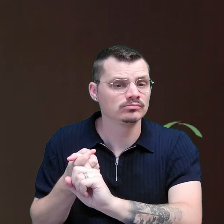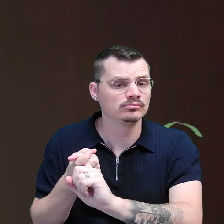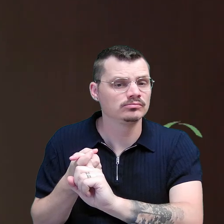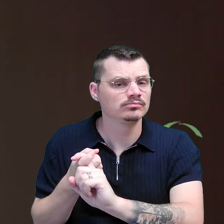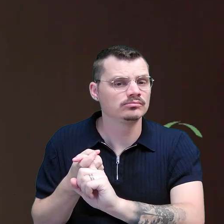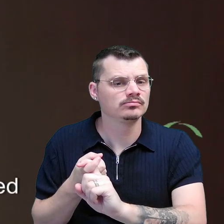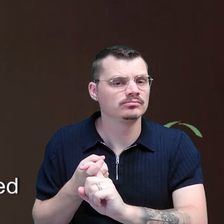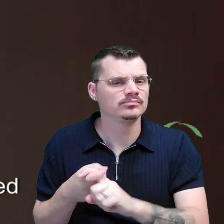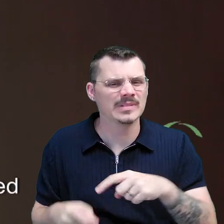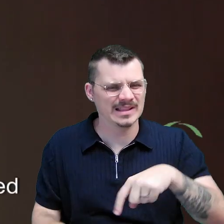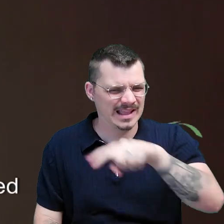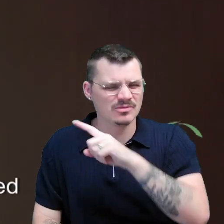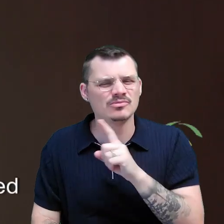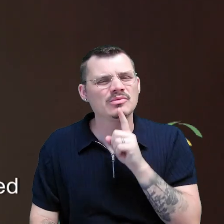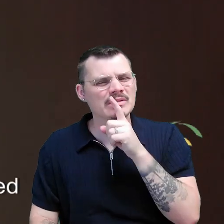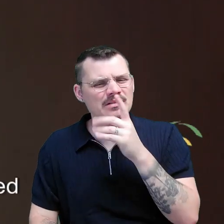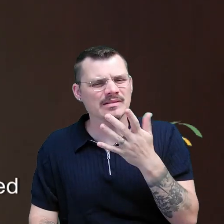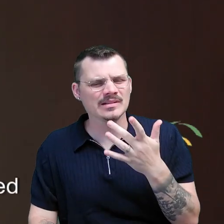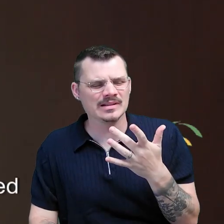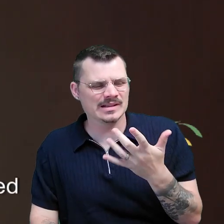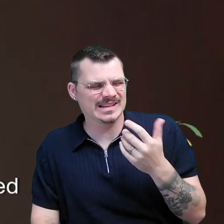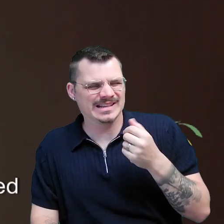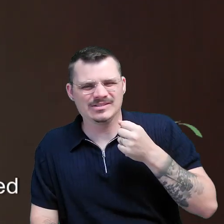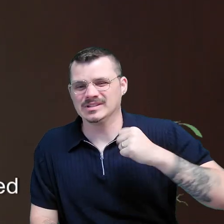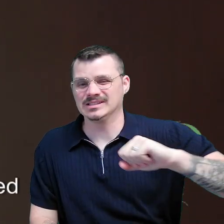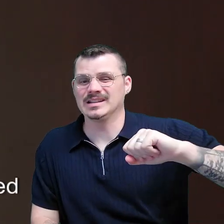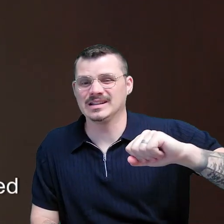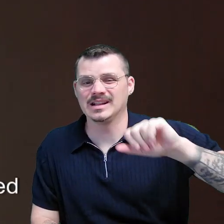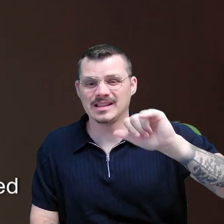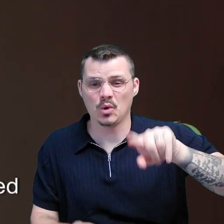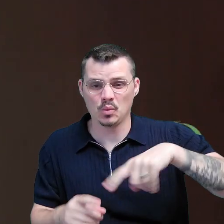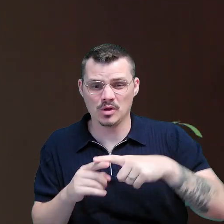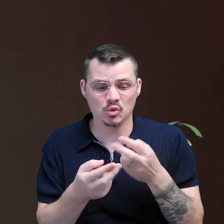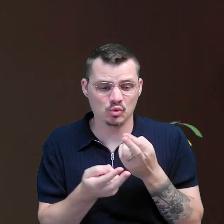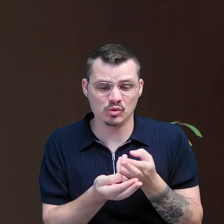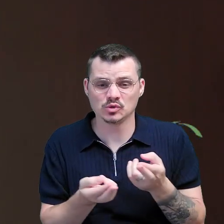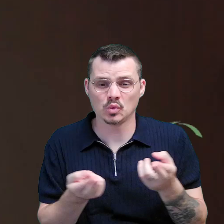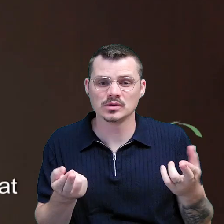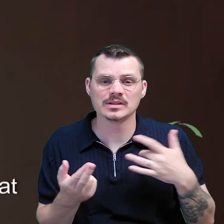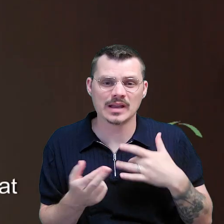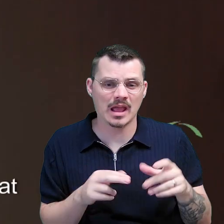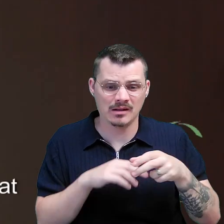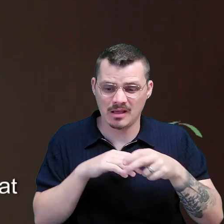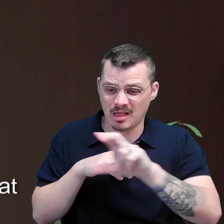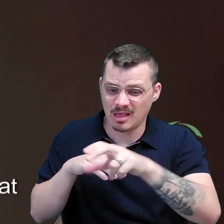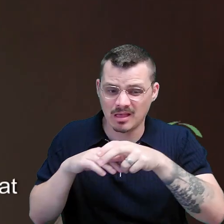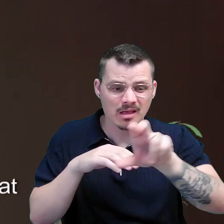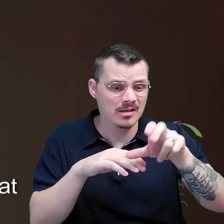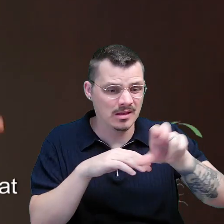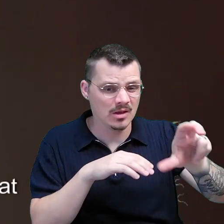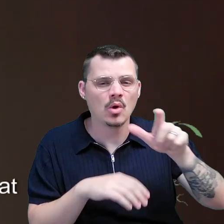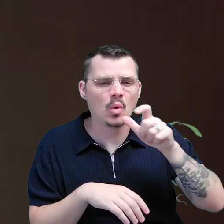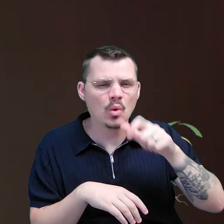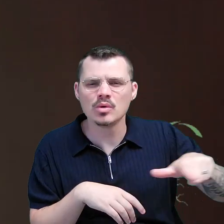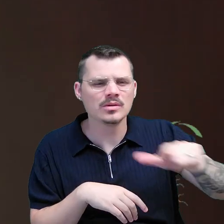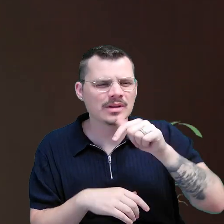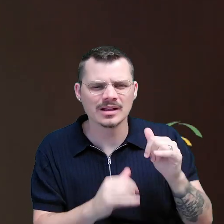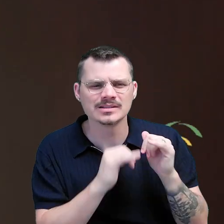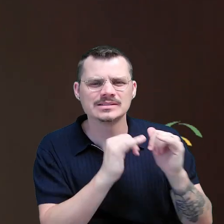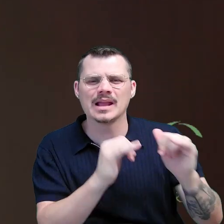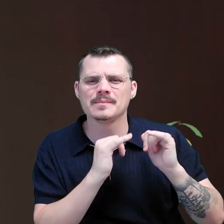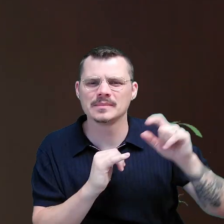really resent the resources being diverted to people that don't have the same needs that they